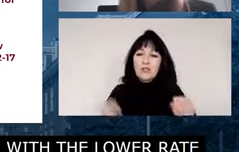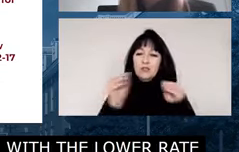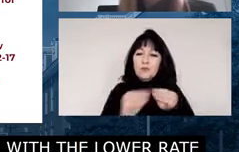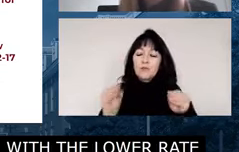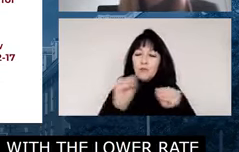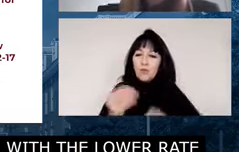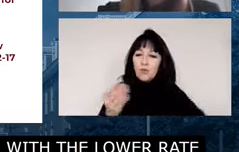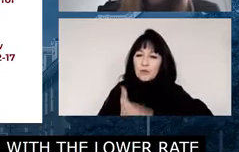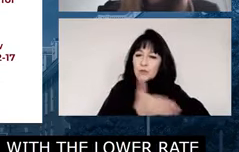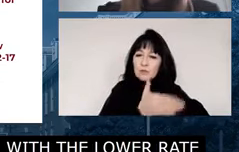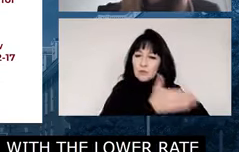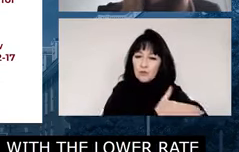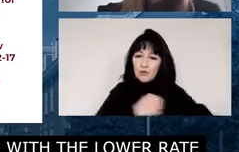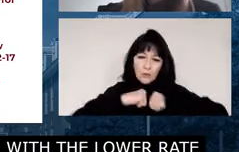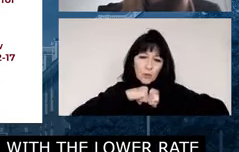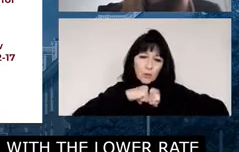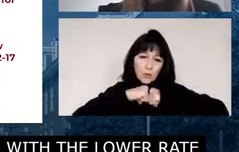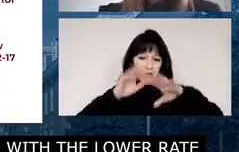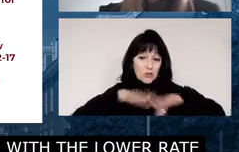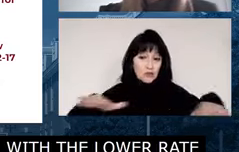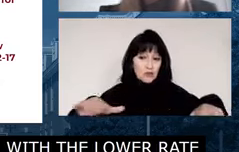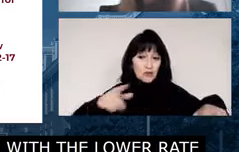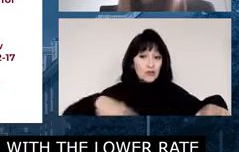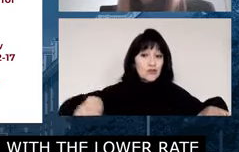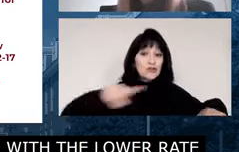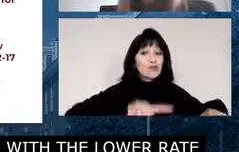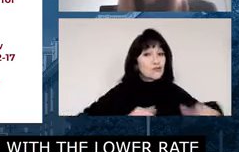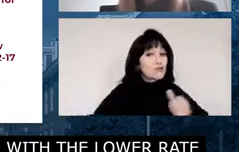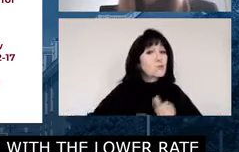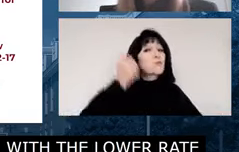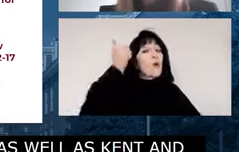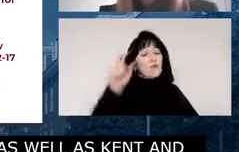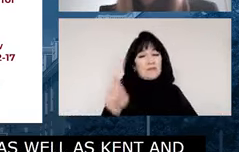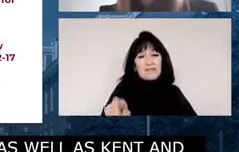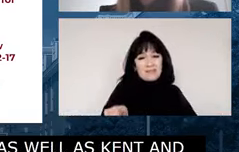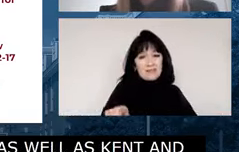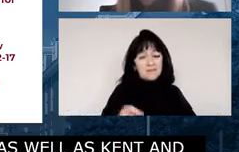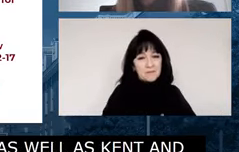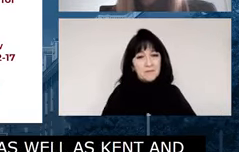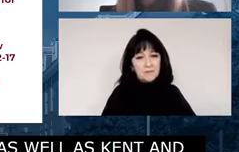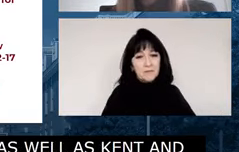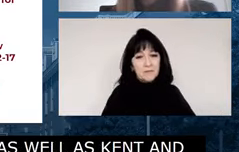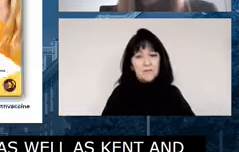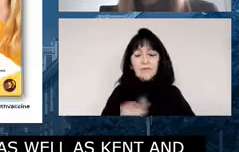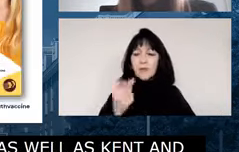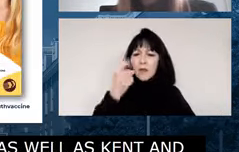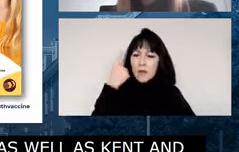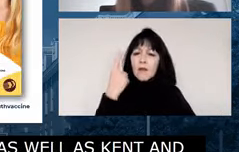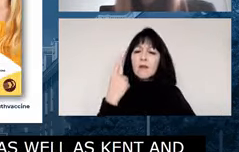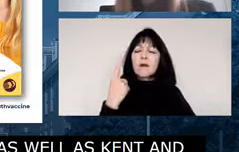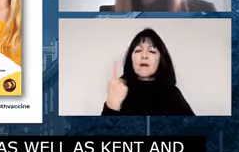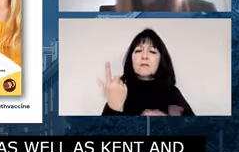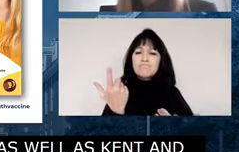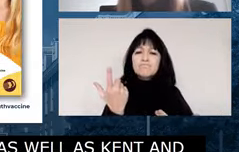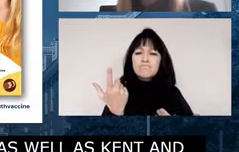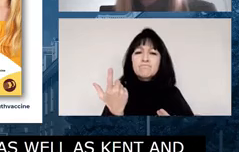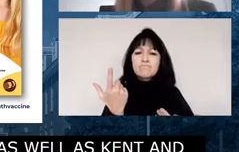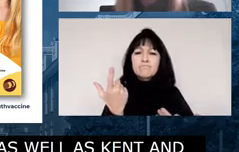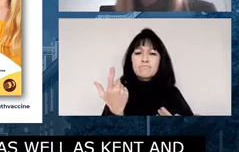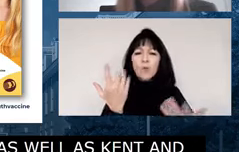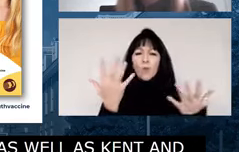most. So we know that some of the barriers for parents in getting their